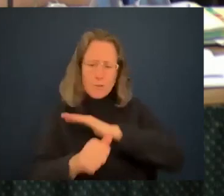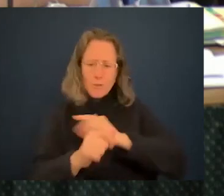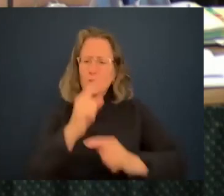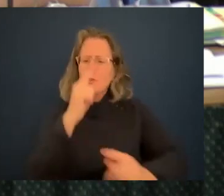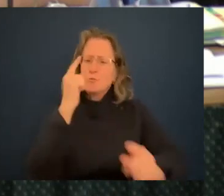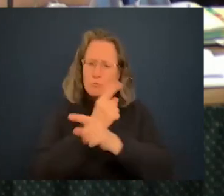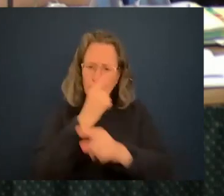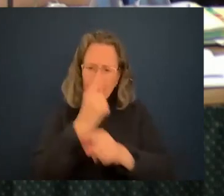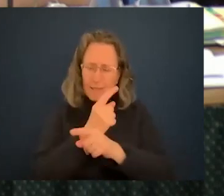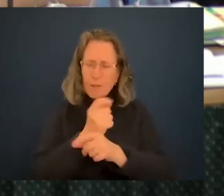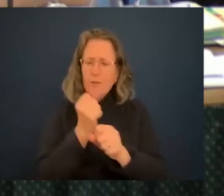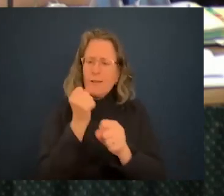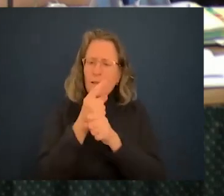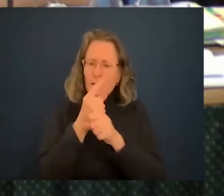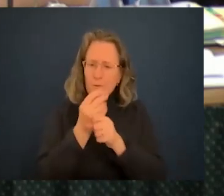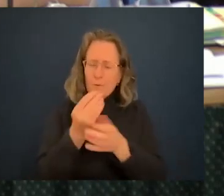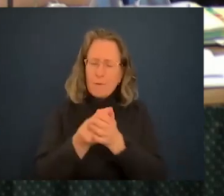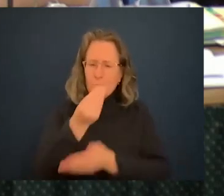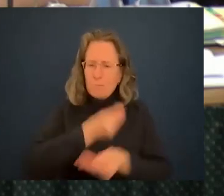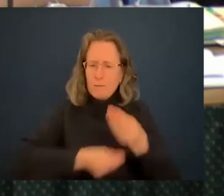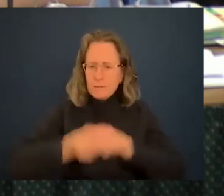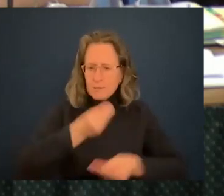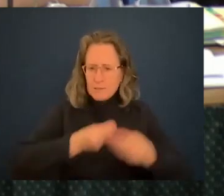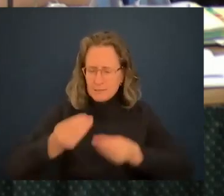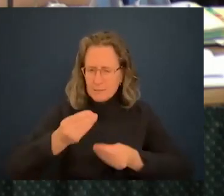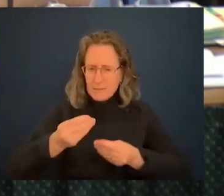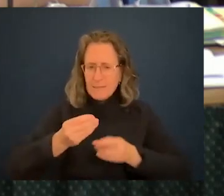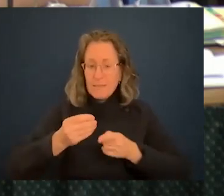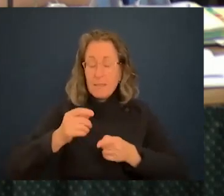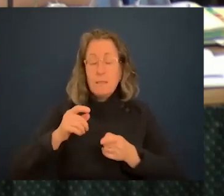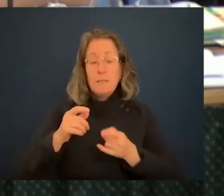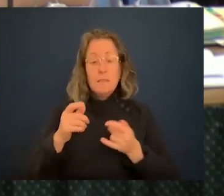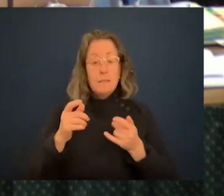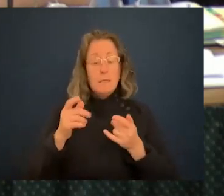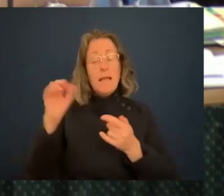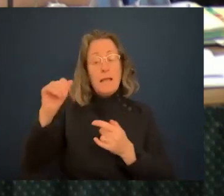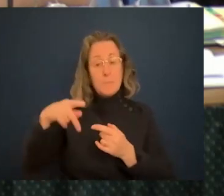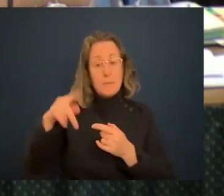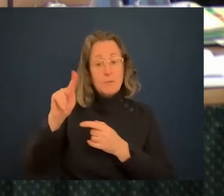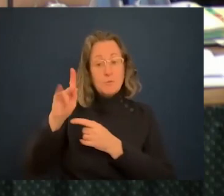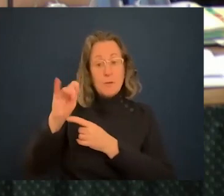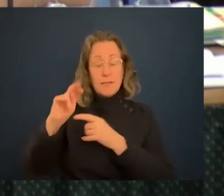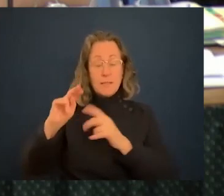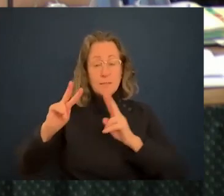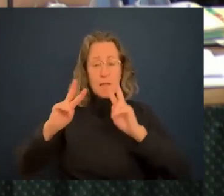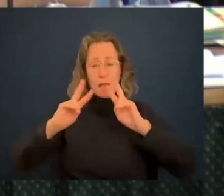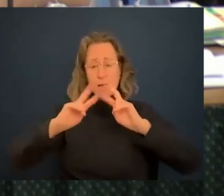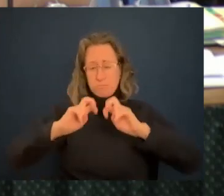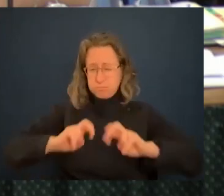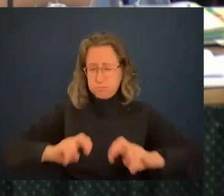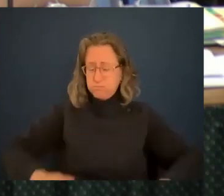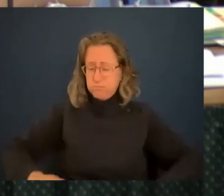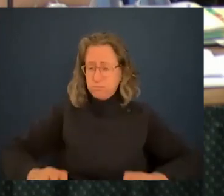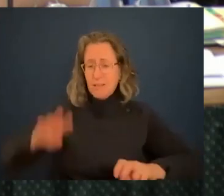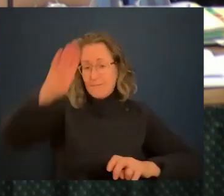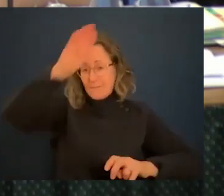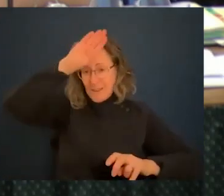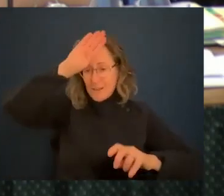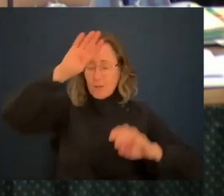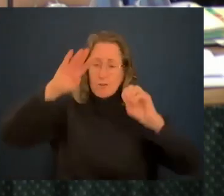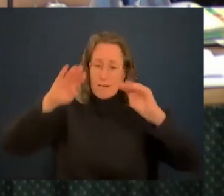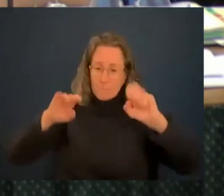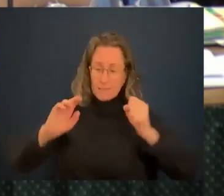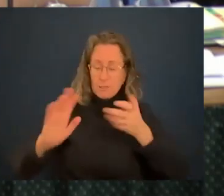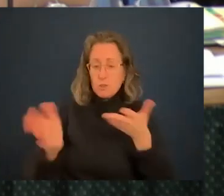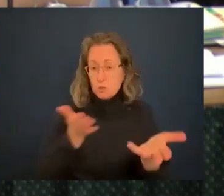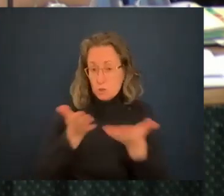process it's a need that's come up in review of the AP Triton report and consideration and I think